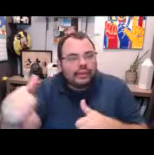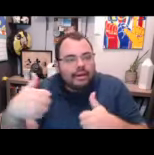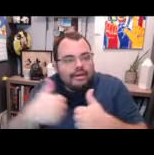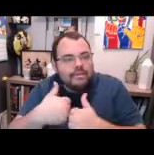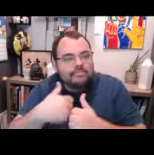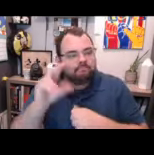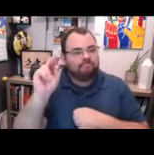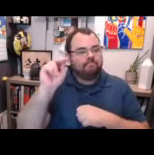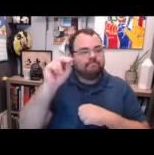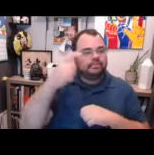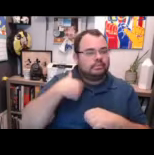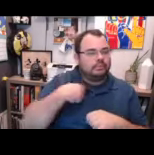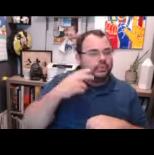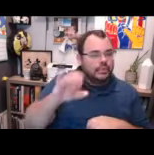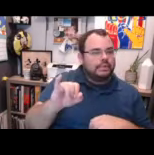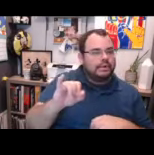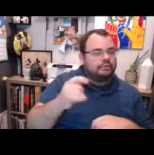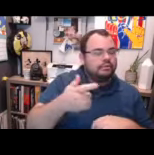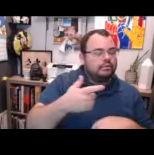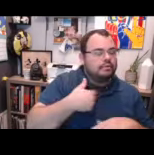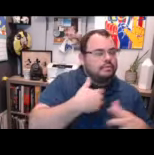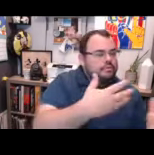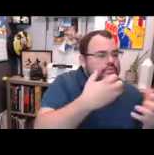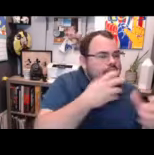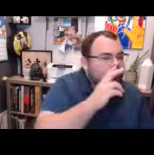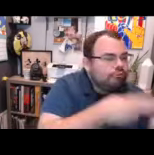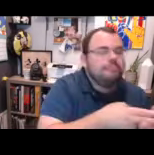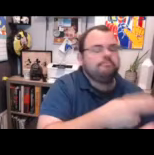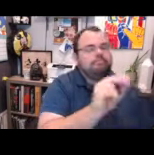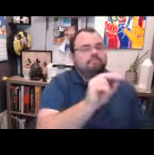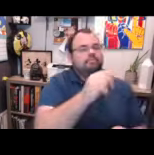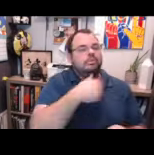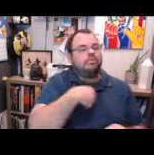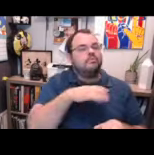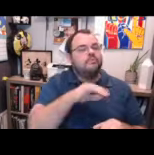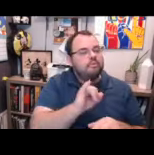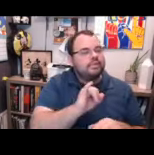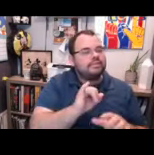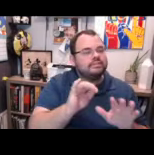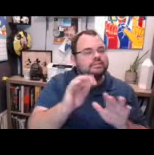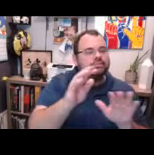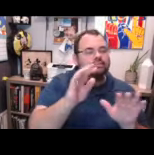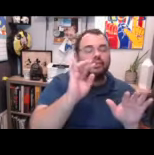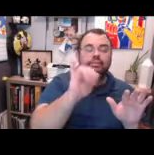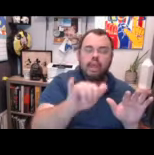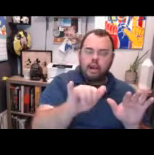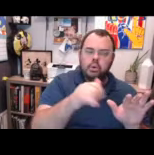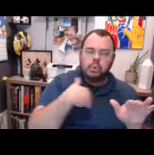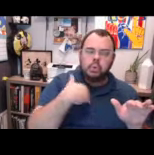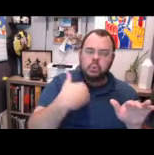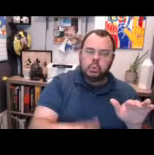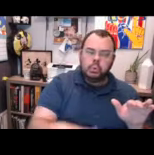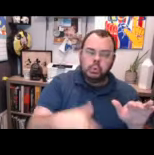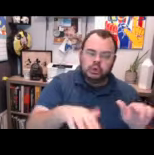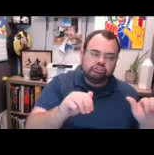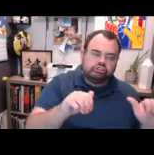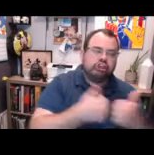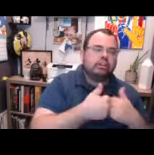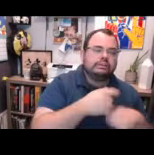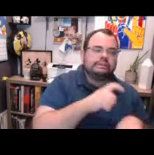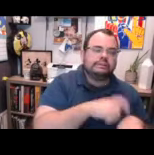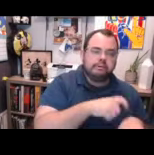that. And I wanted to play their games, like, no, you're ostracized. Oh, no, you can't join this because you have a CI.